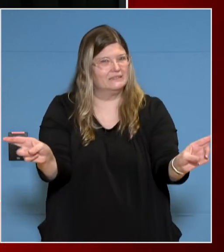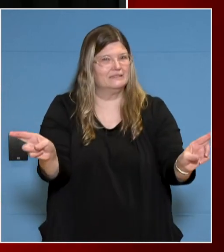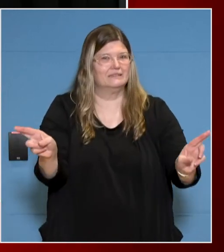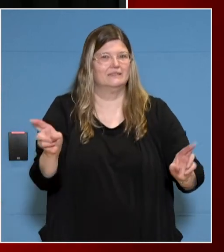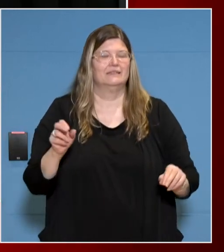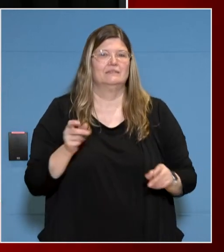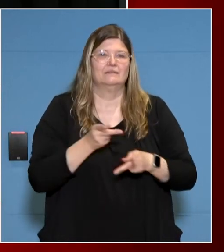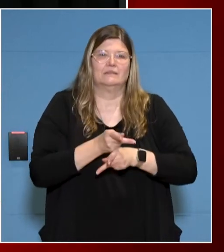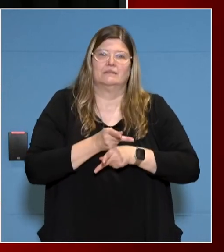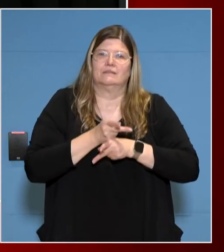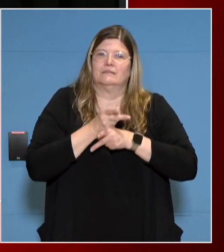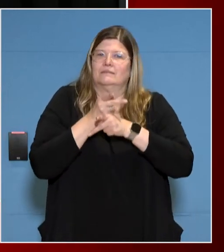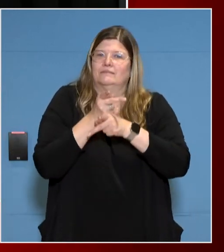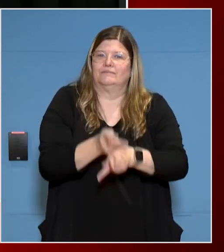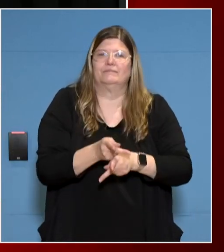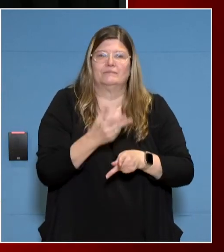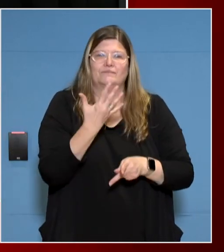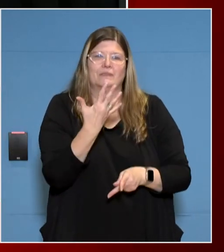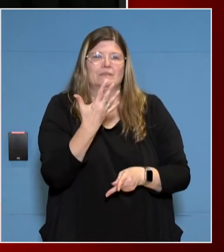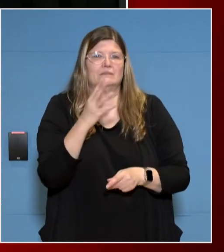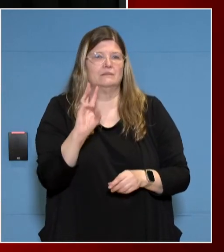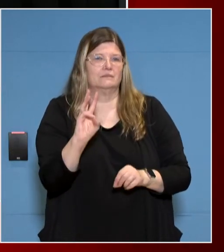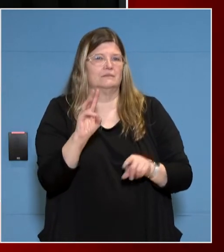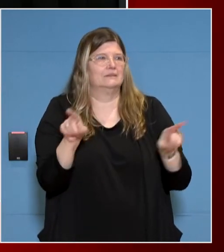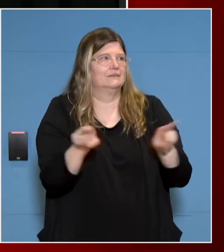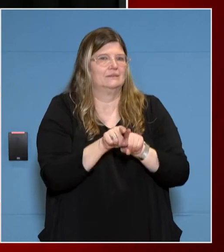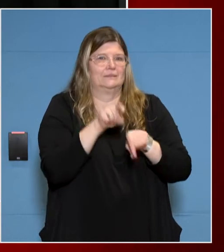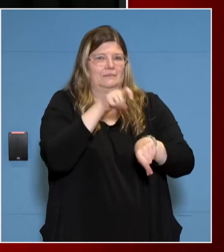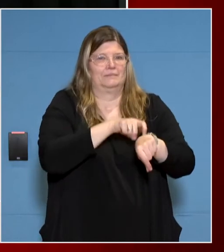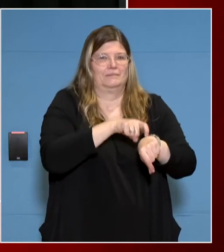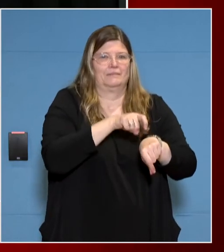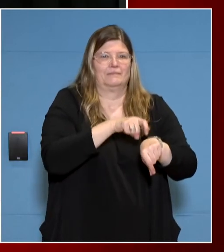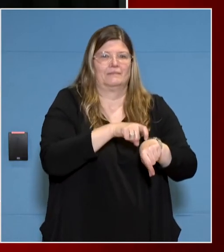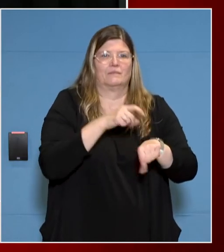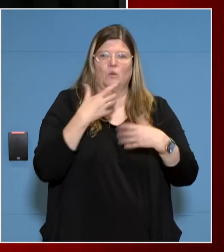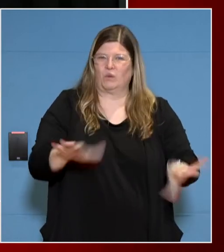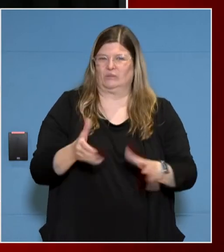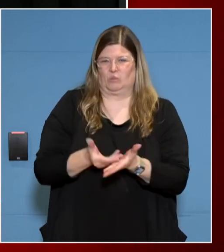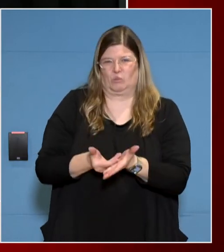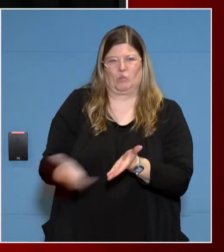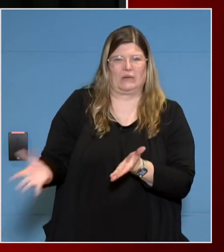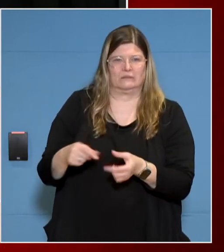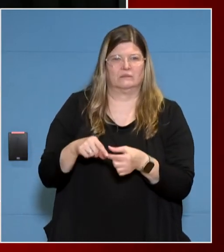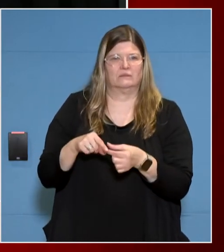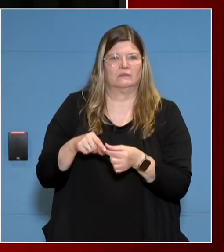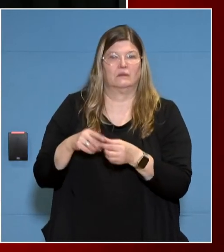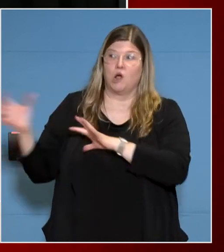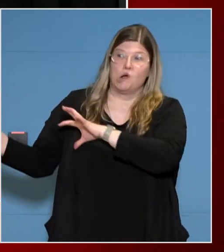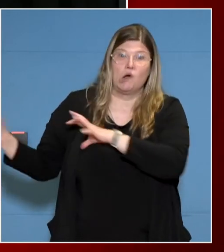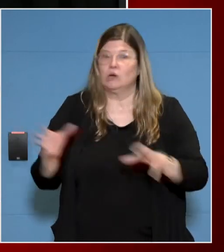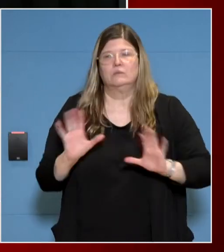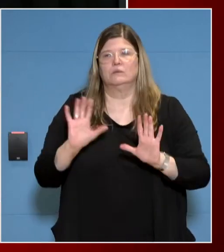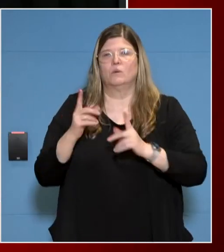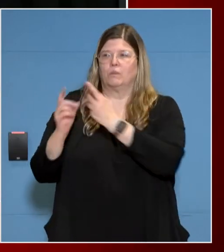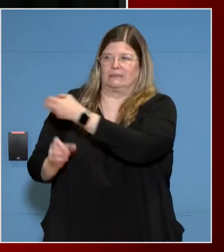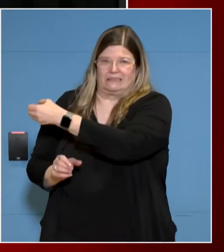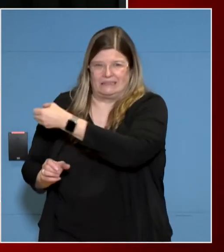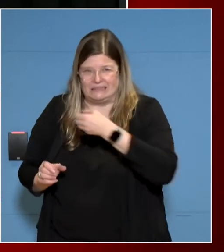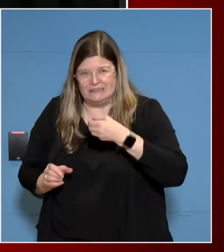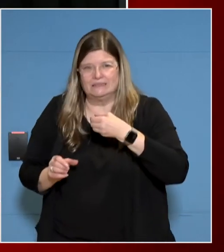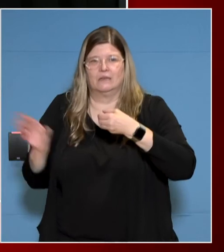there is no dose wasted, the clinicians, the nurses, like I thought I saw Corey in here earlier today, who make sure that they